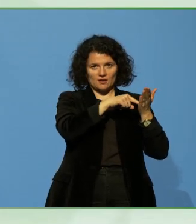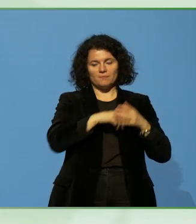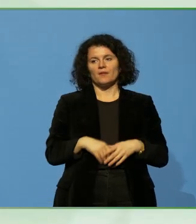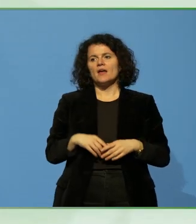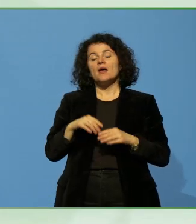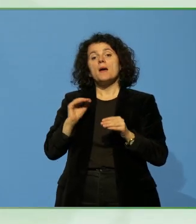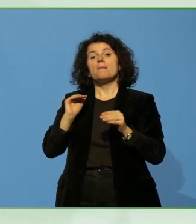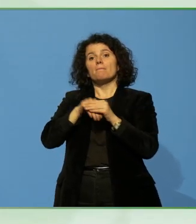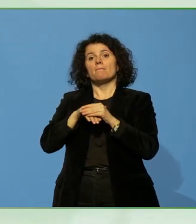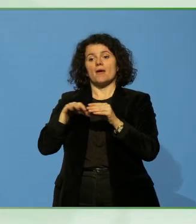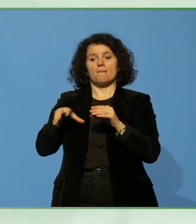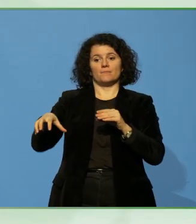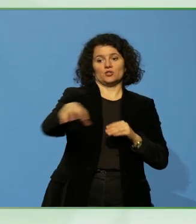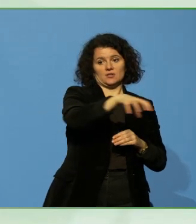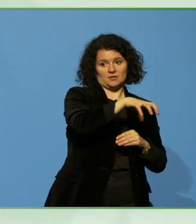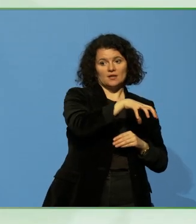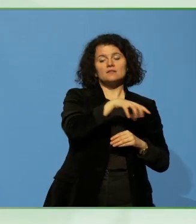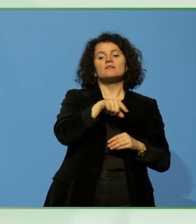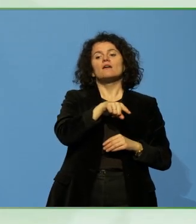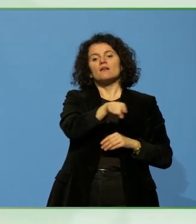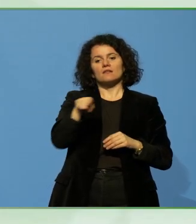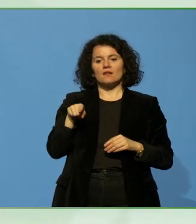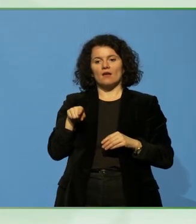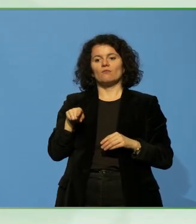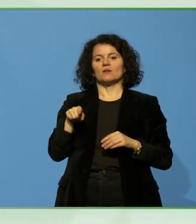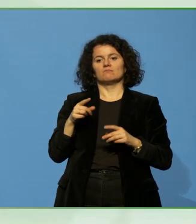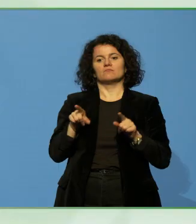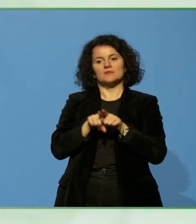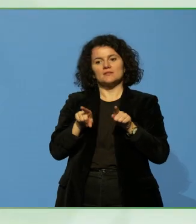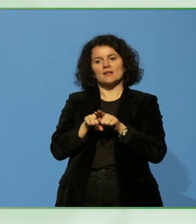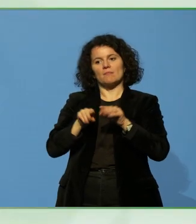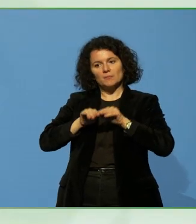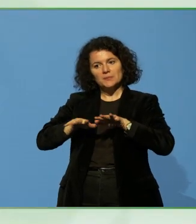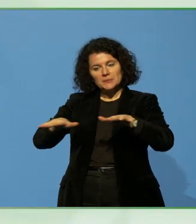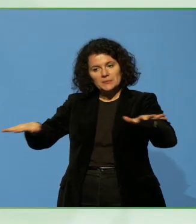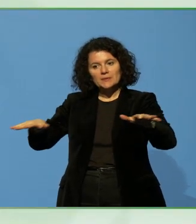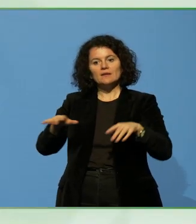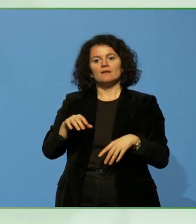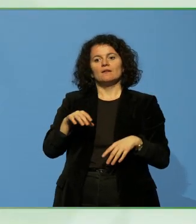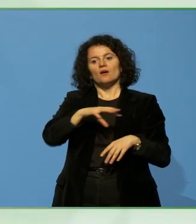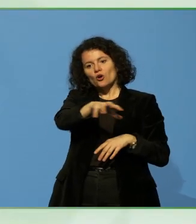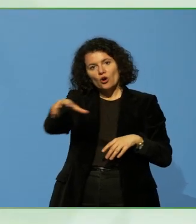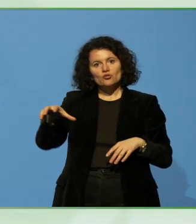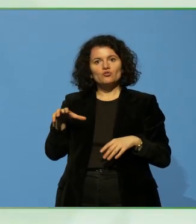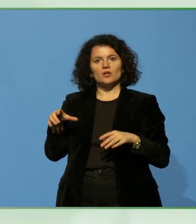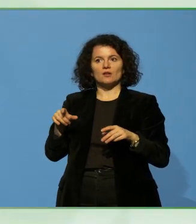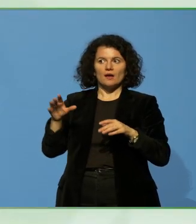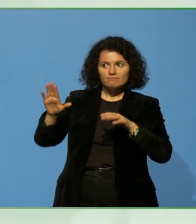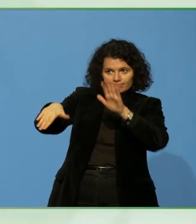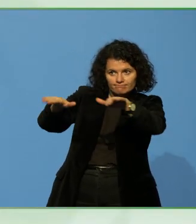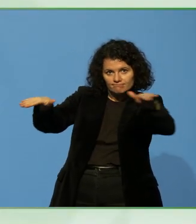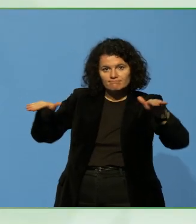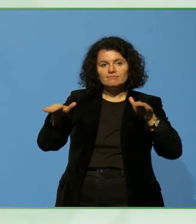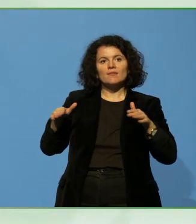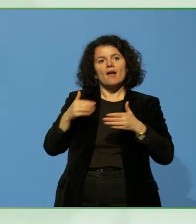which should be rather widespread through the countries to really help people, but also in the design of the app, for example, to make it